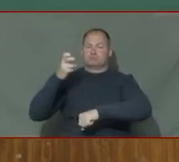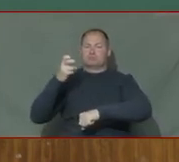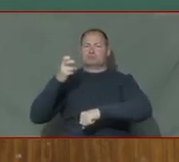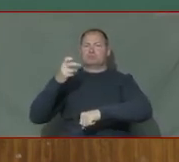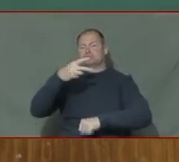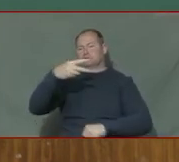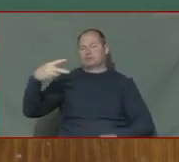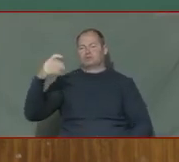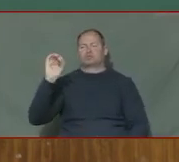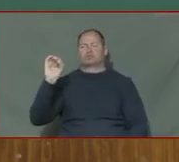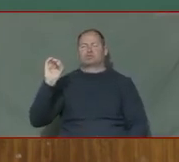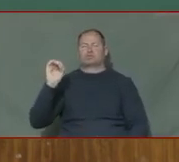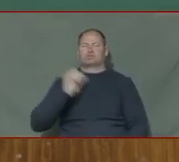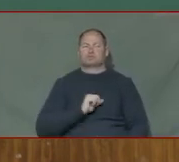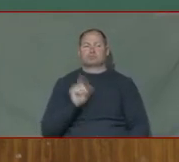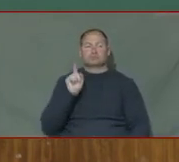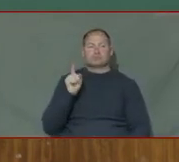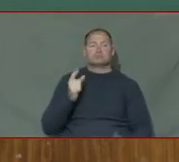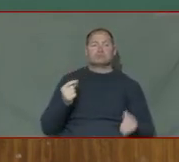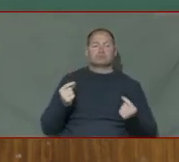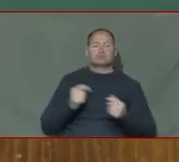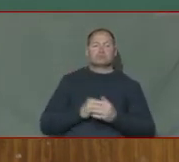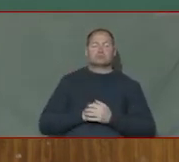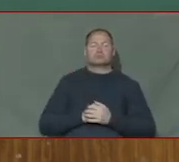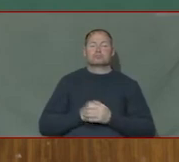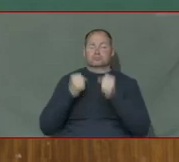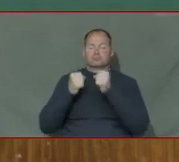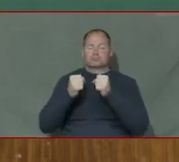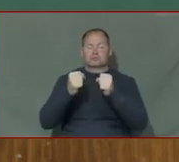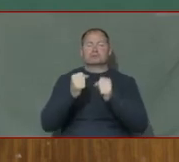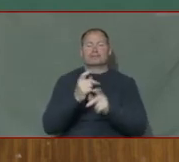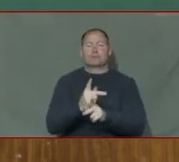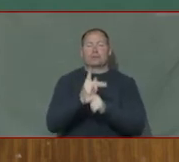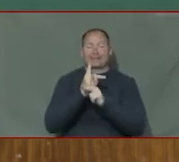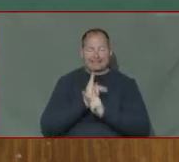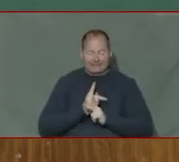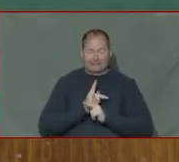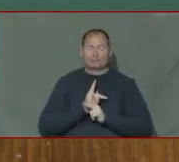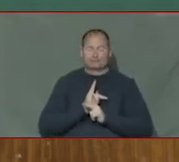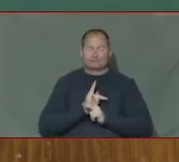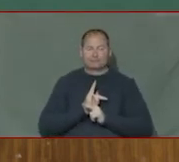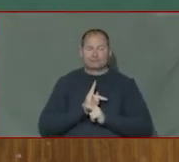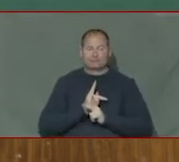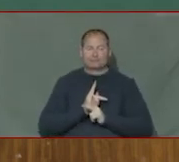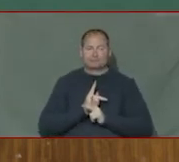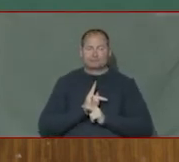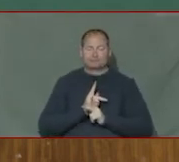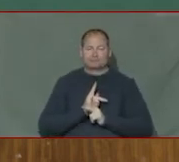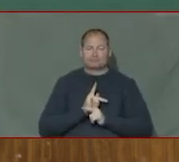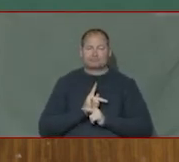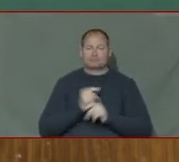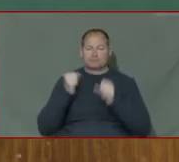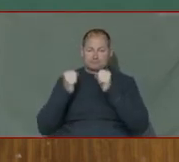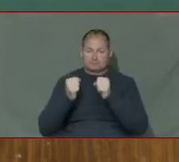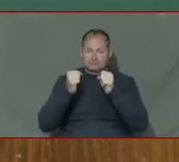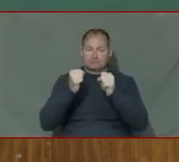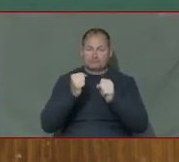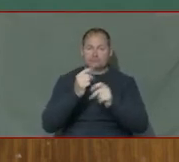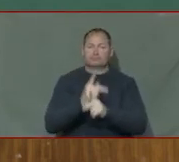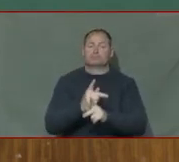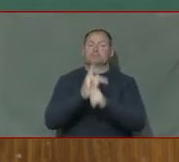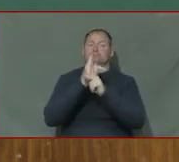you differentiate this? You keep the constant, pi minus 2 over 4. You